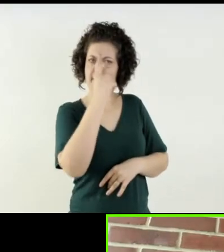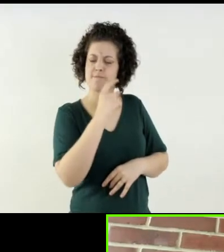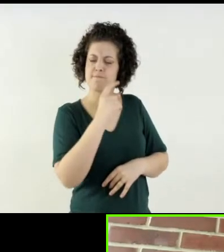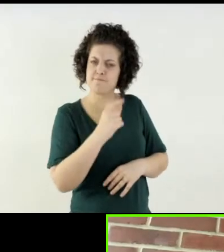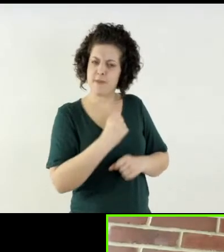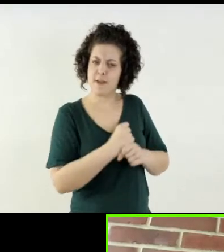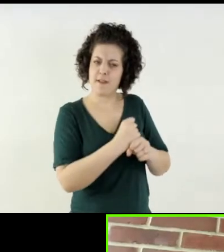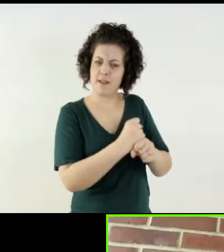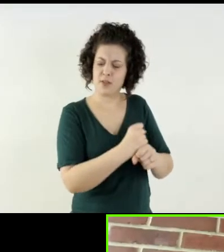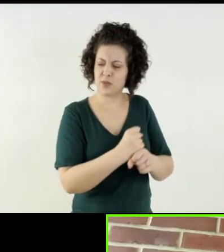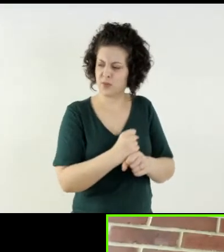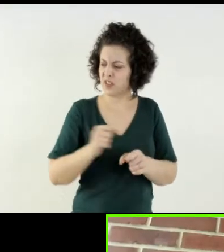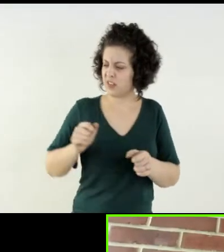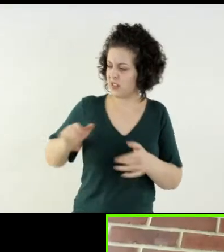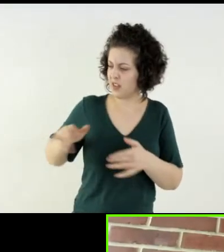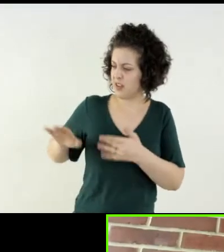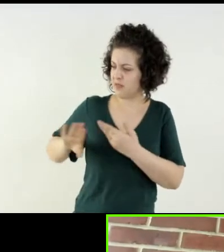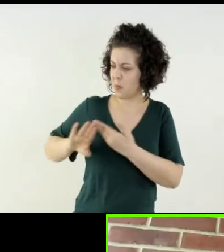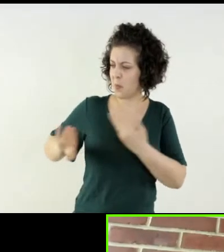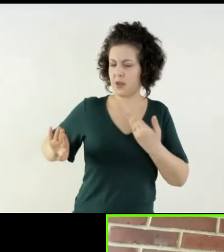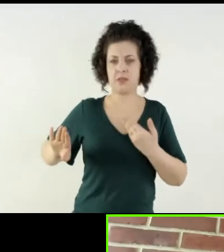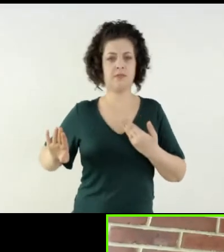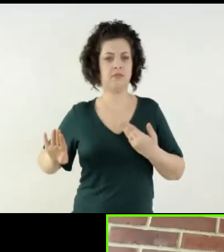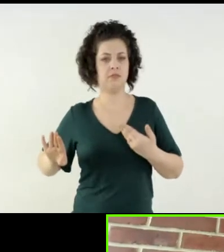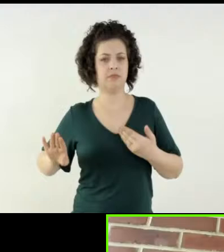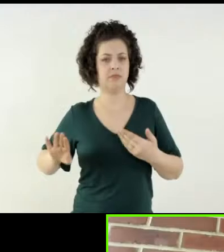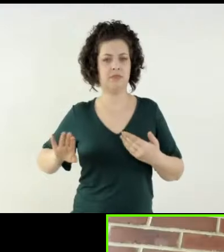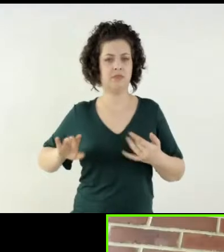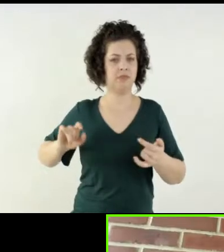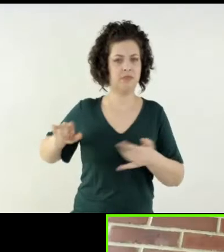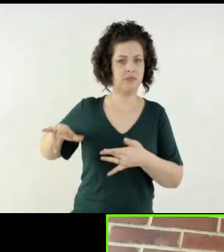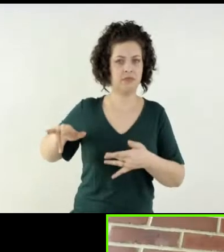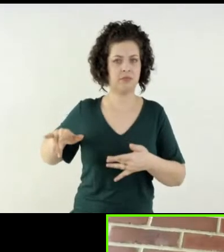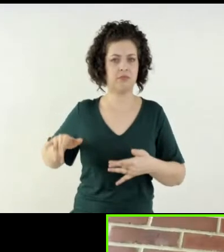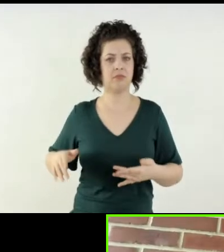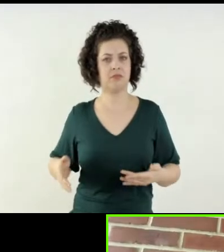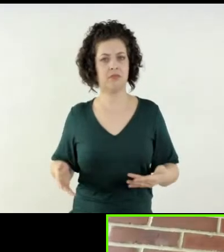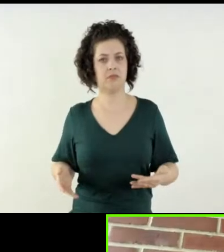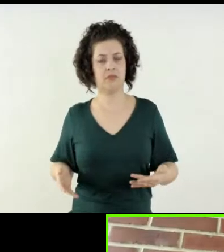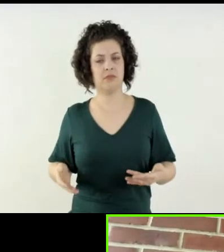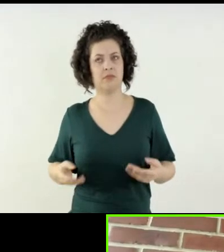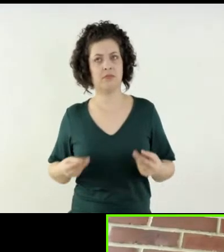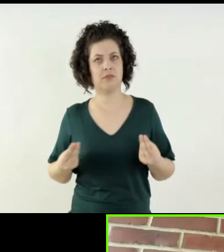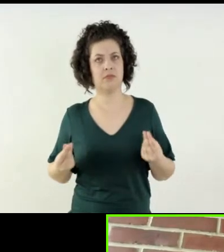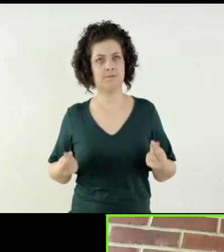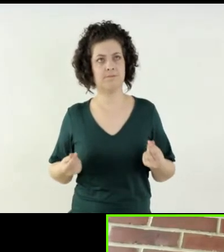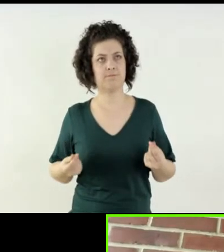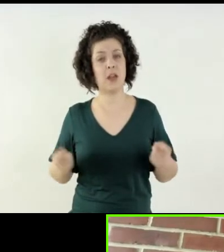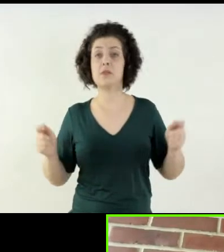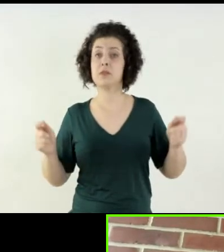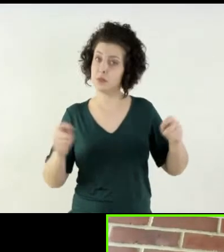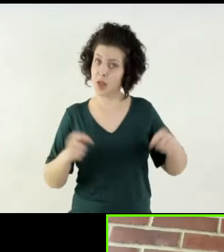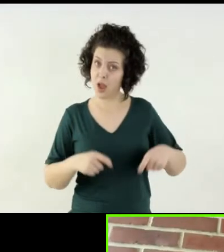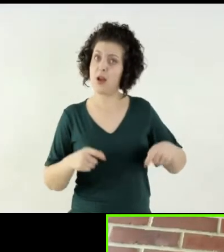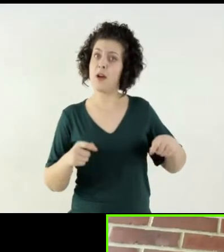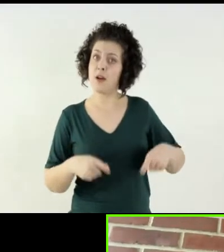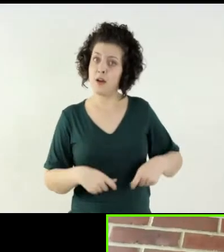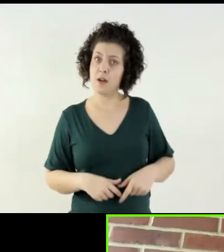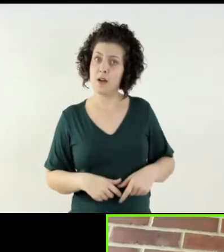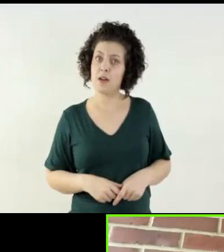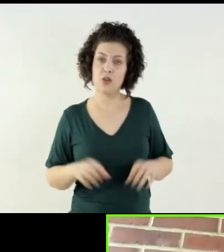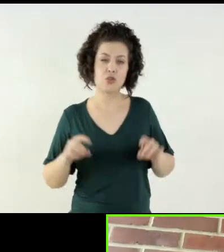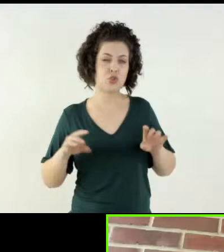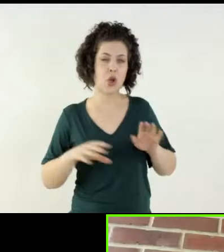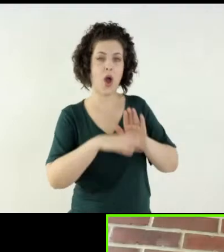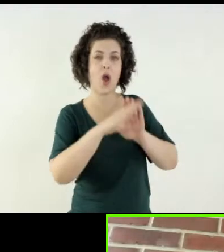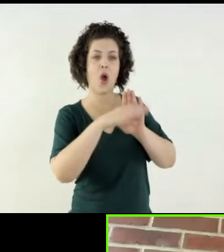other words, could be done in practice, that it wasn't this, it wasn't only a concept, it wasn't only a theory, it wasn't